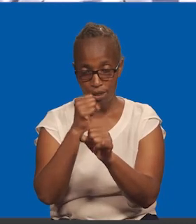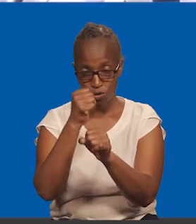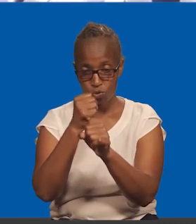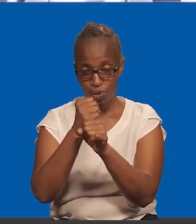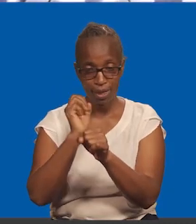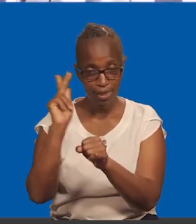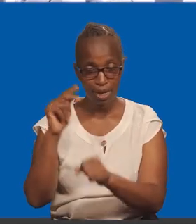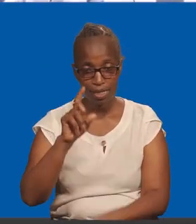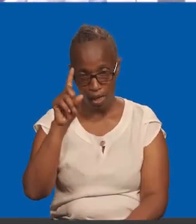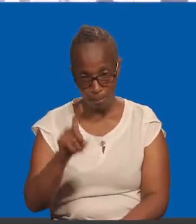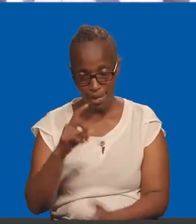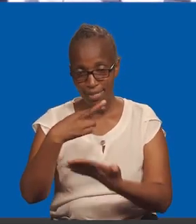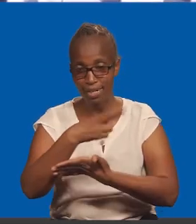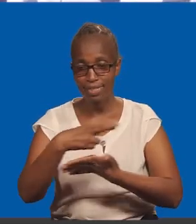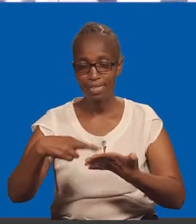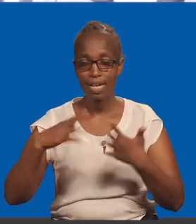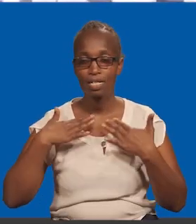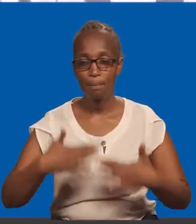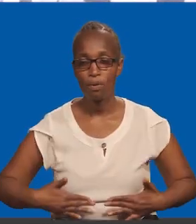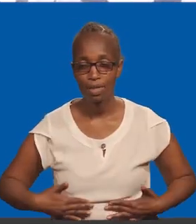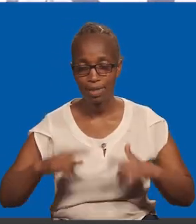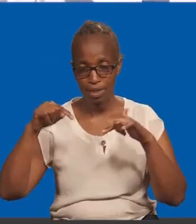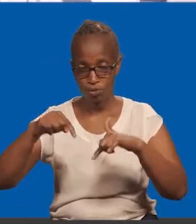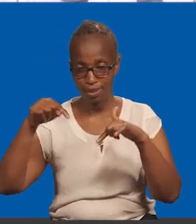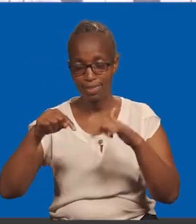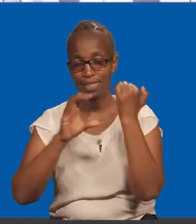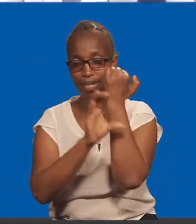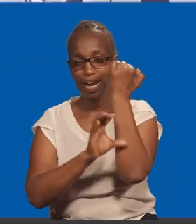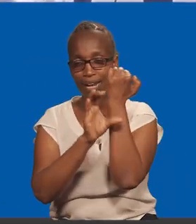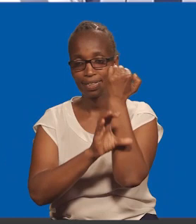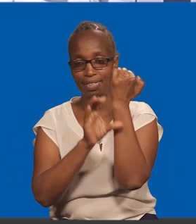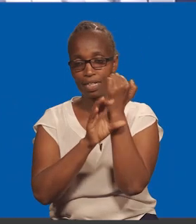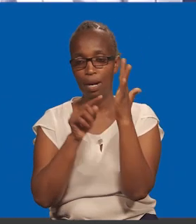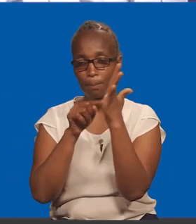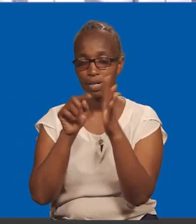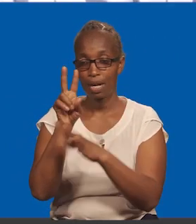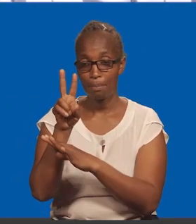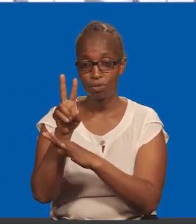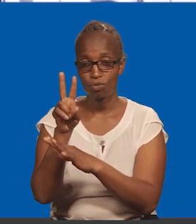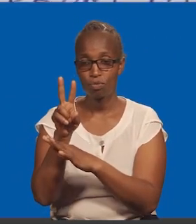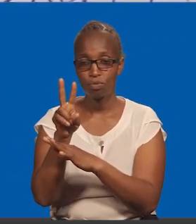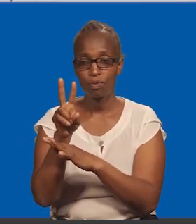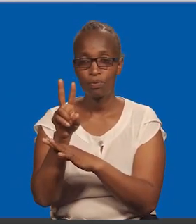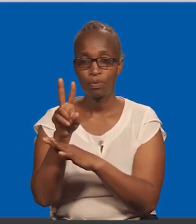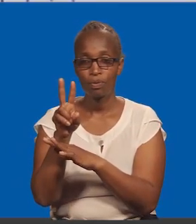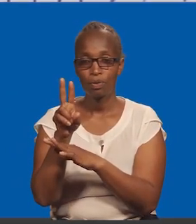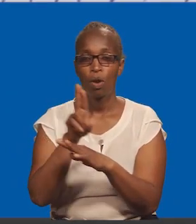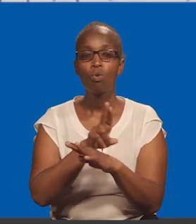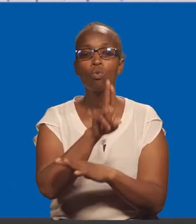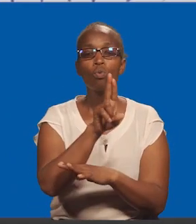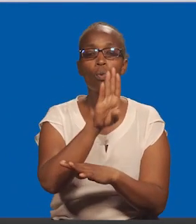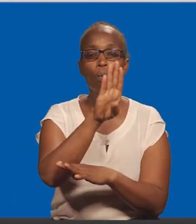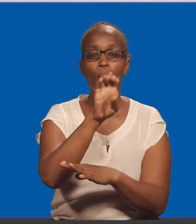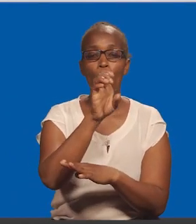to operate in Kenya, it has to be registered as a body corporate in this country. Number 2,